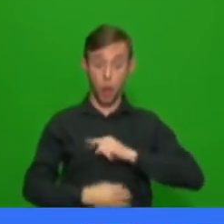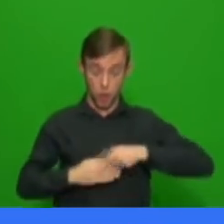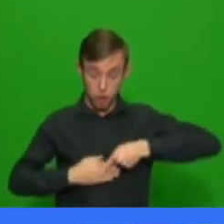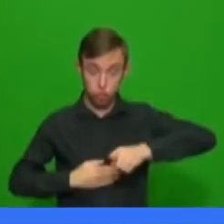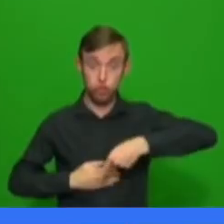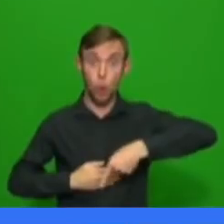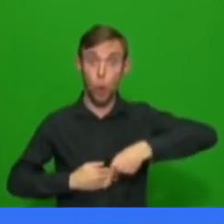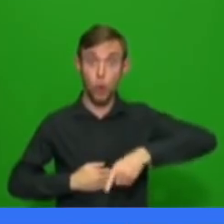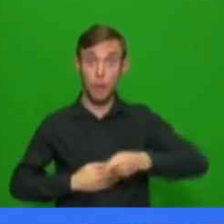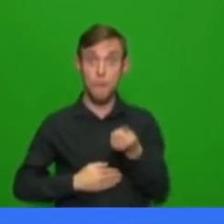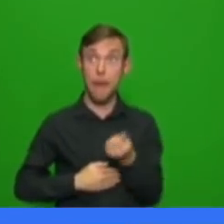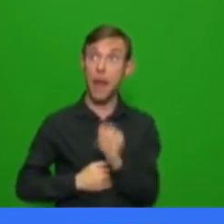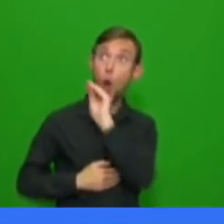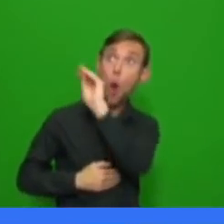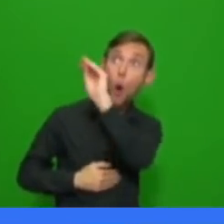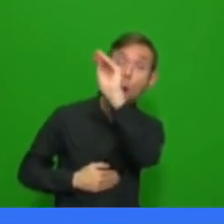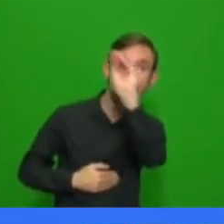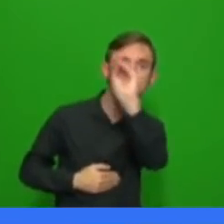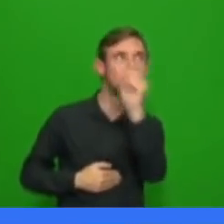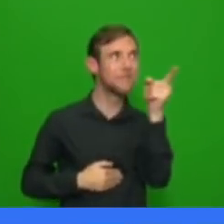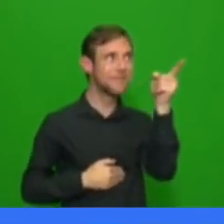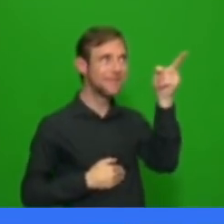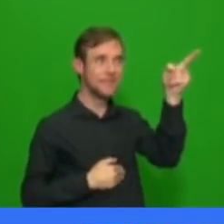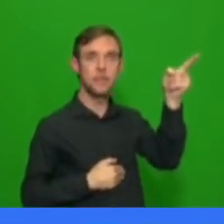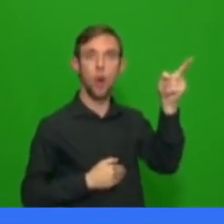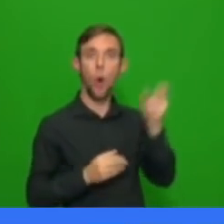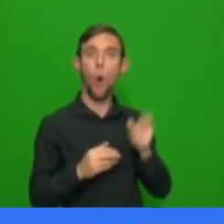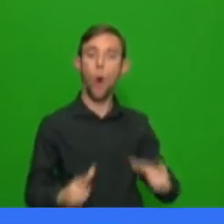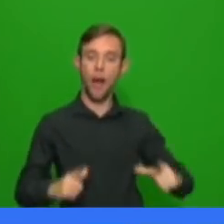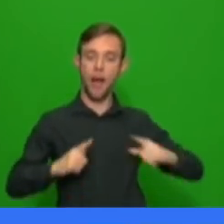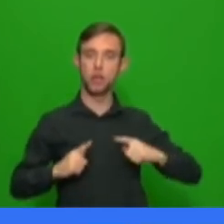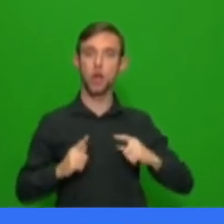and any debt that matures within the next 12 months,